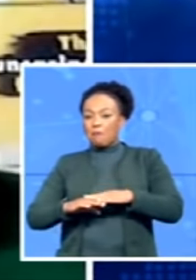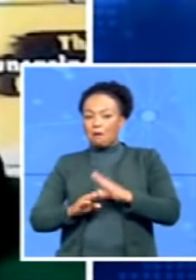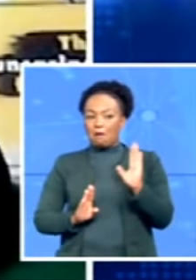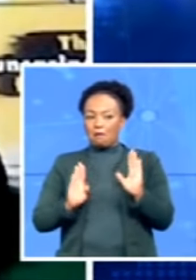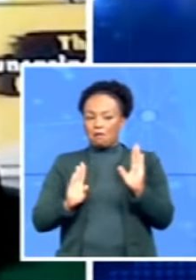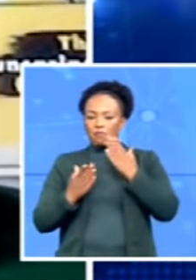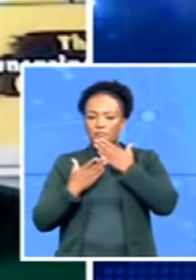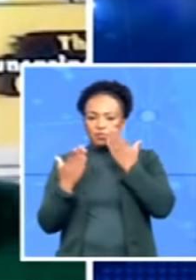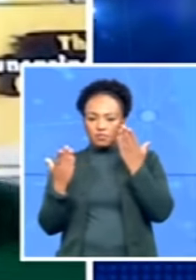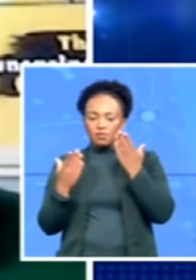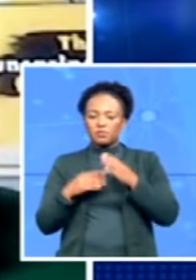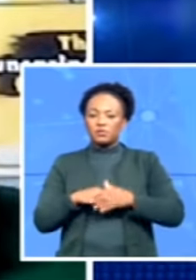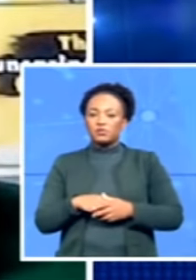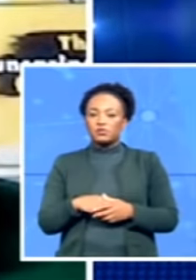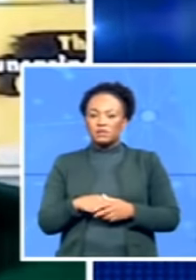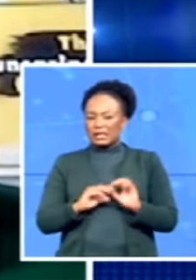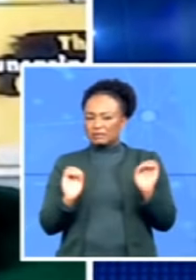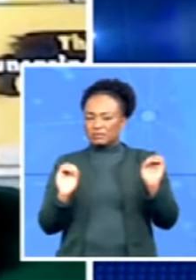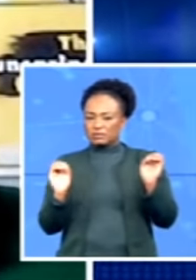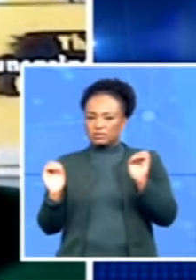no questions on the chats.